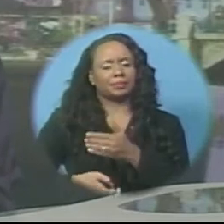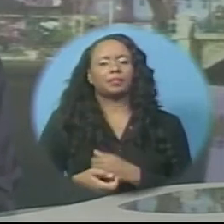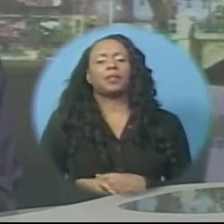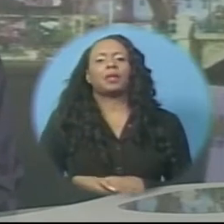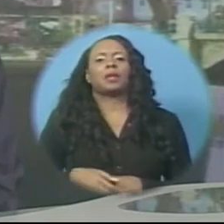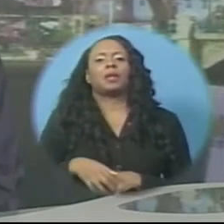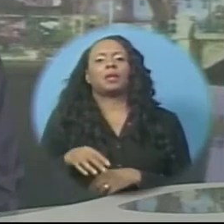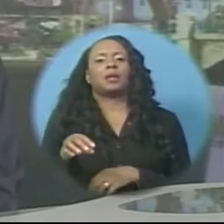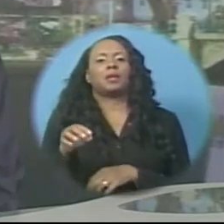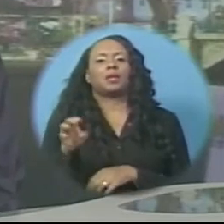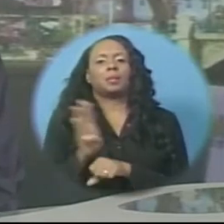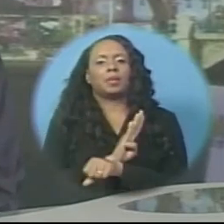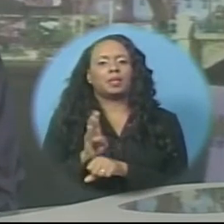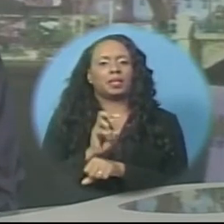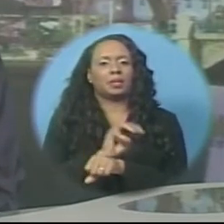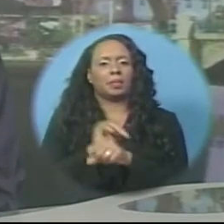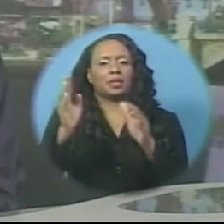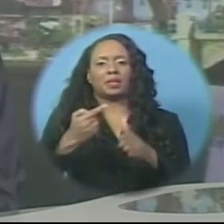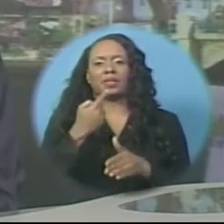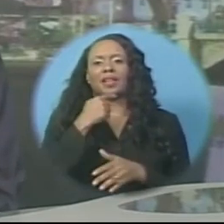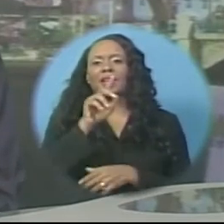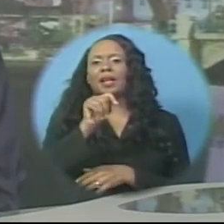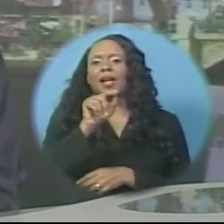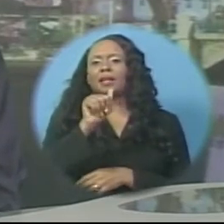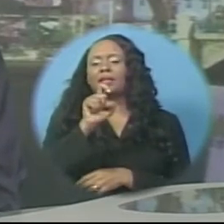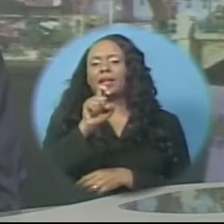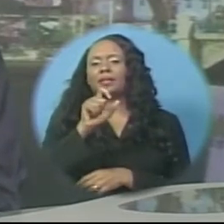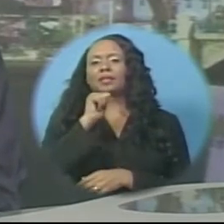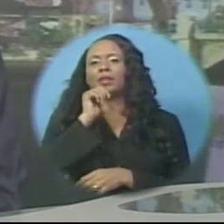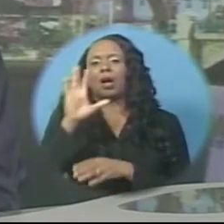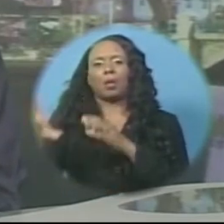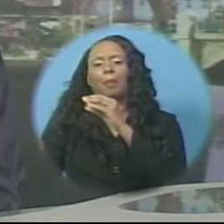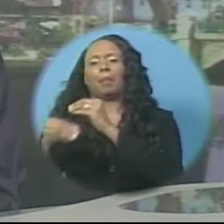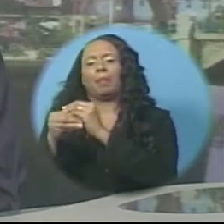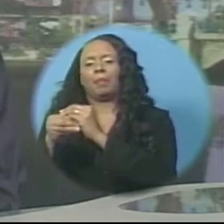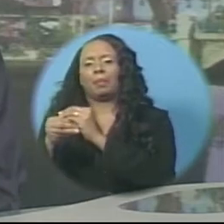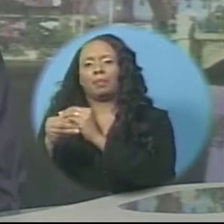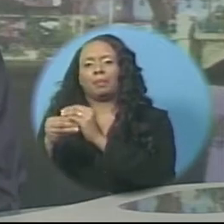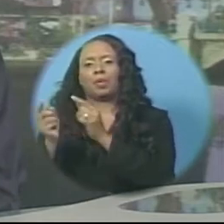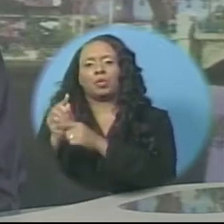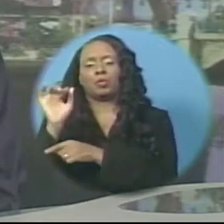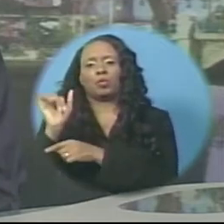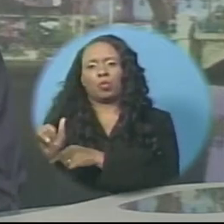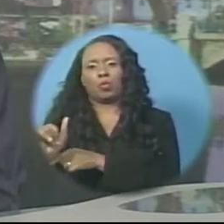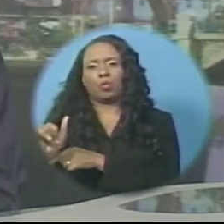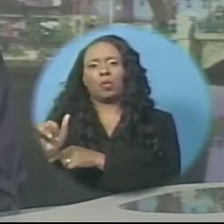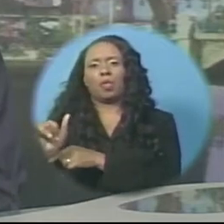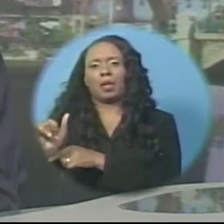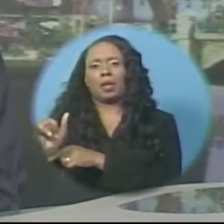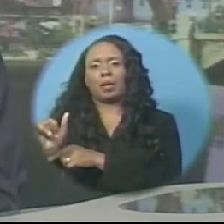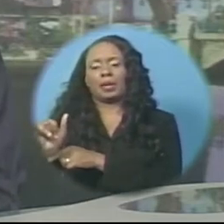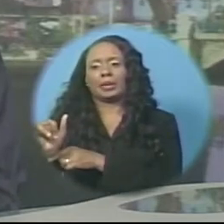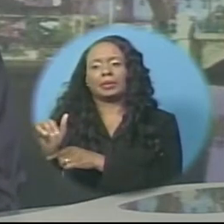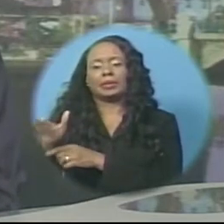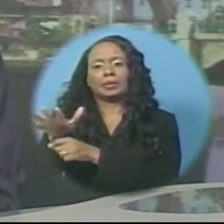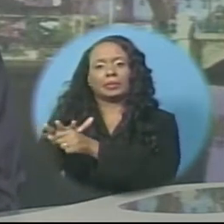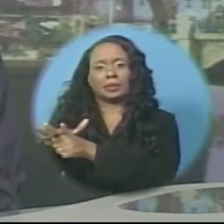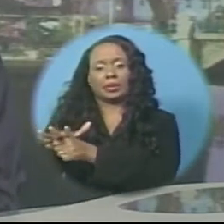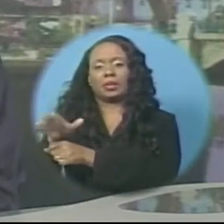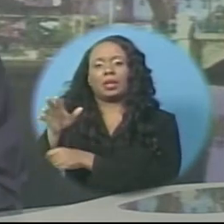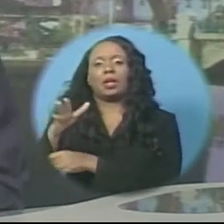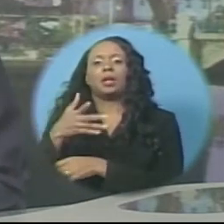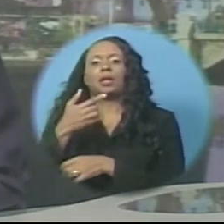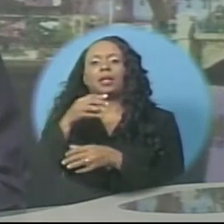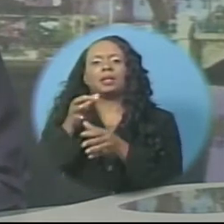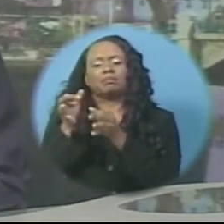it clear the tax does not apply to that sector. Minister Innes says he's even indicated his interpretation of the